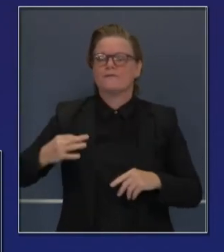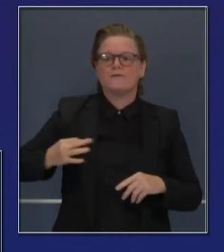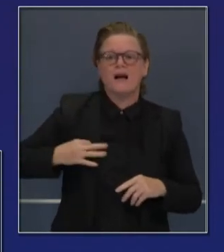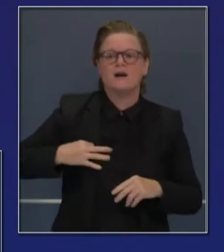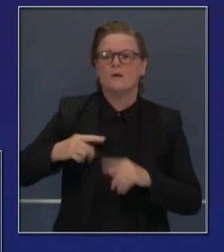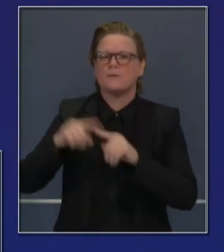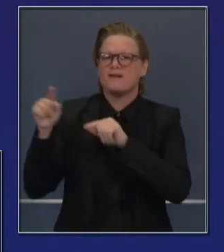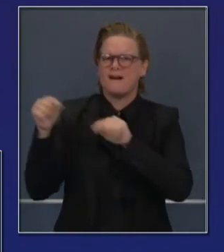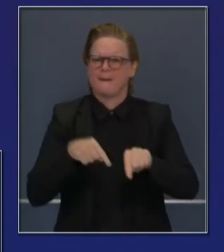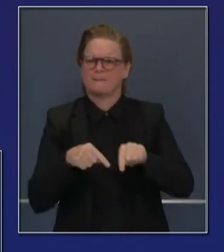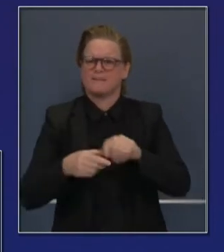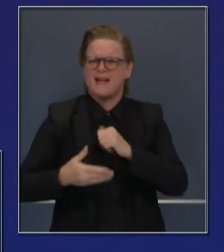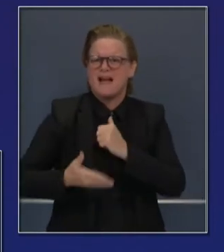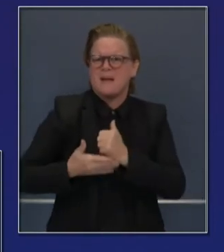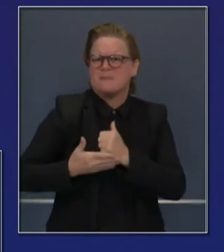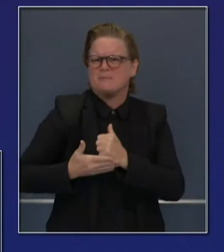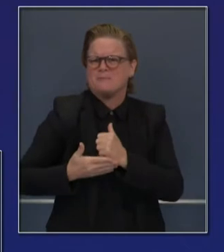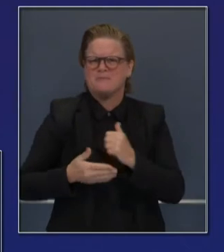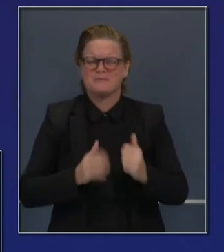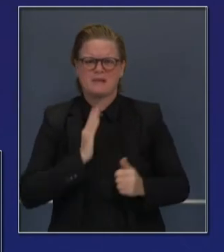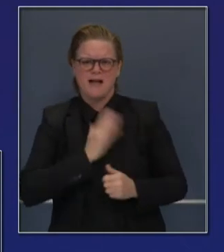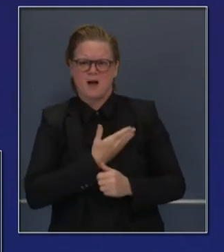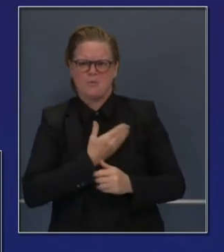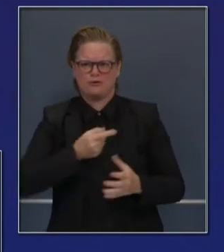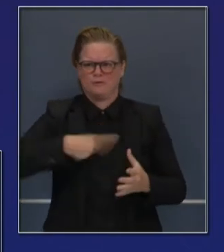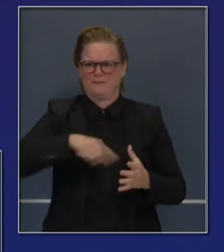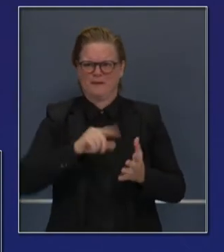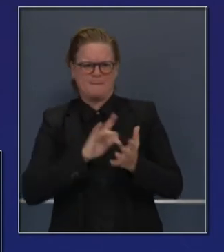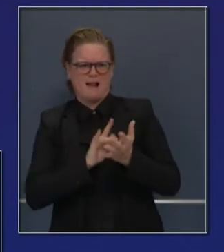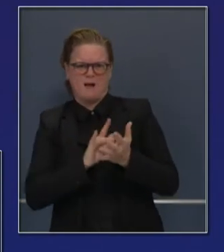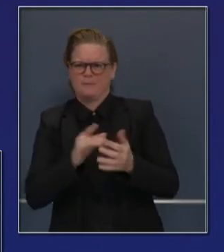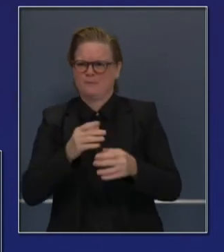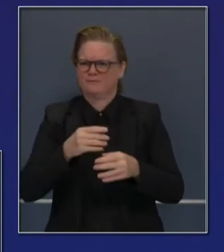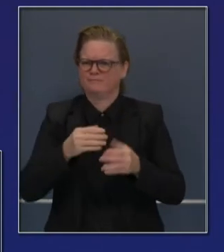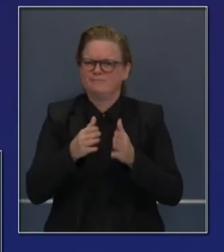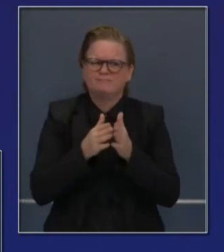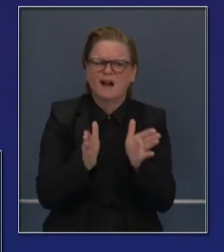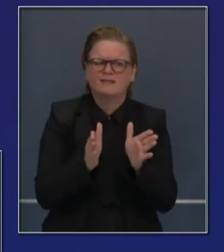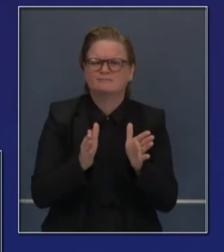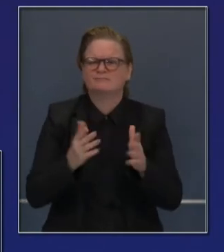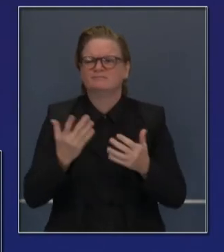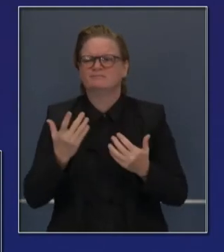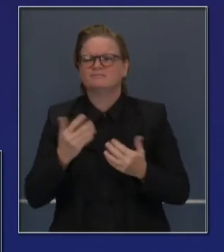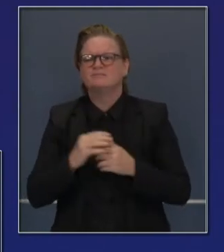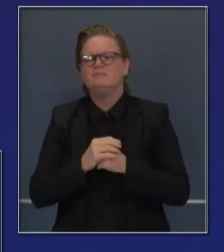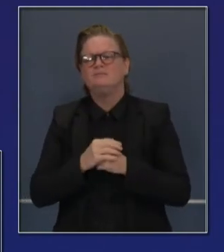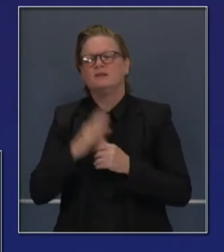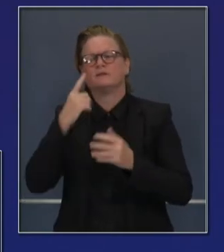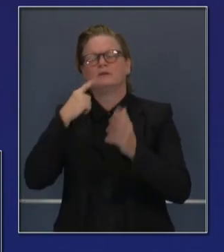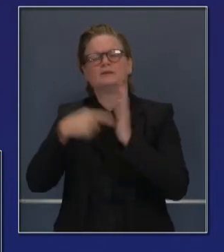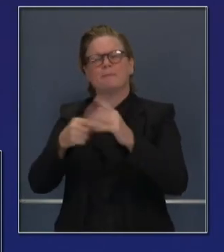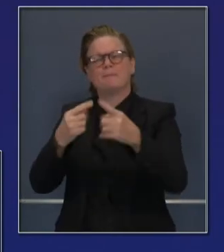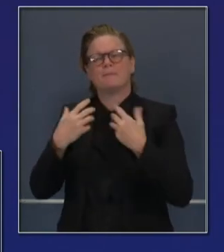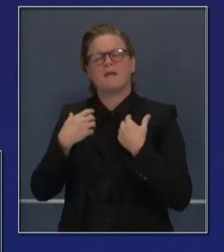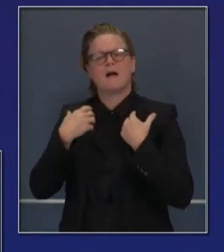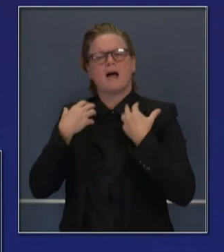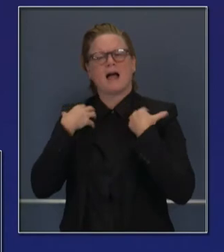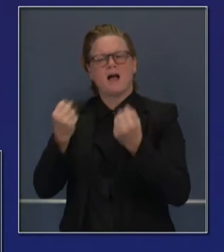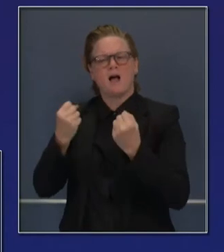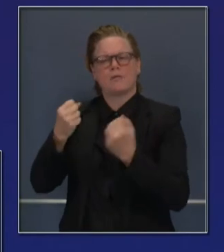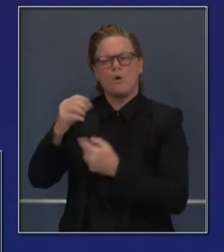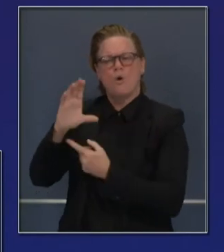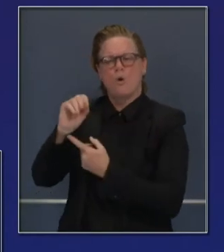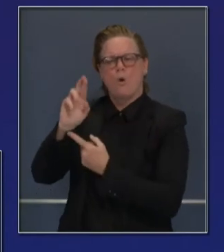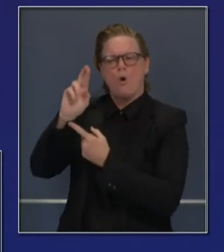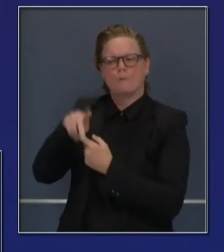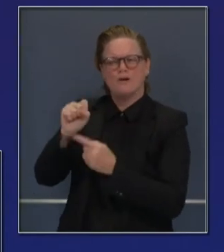set to a registry and make a determination based upon their active registration and their licensing and whether or not they